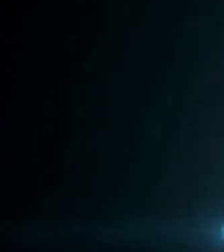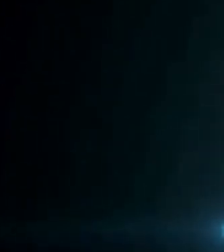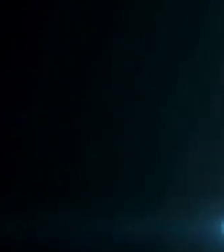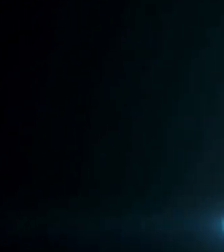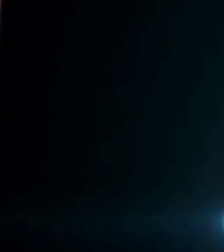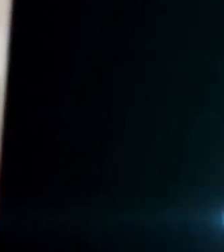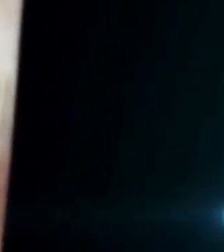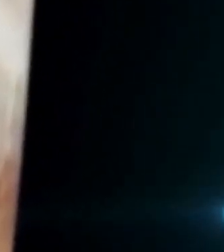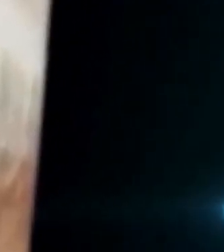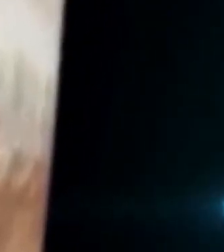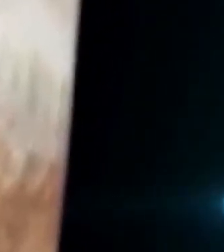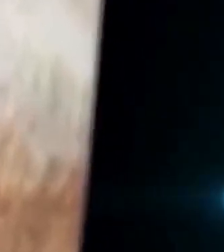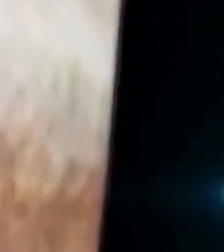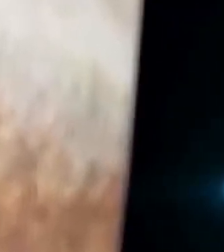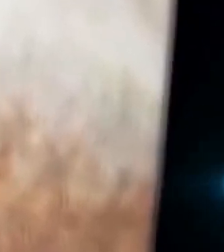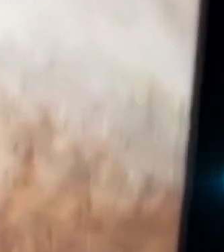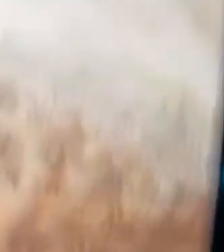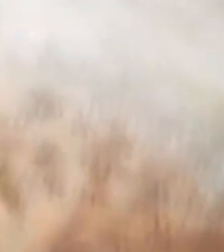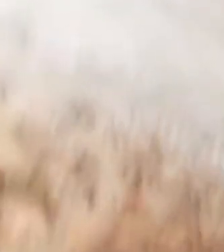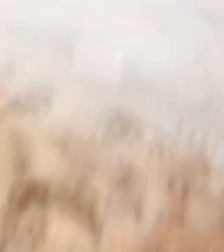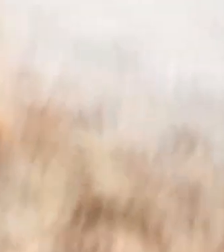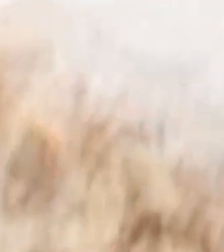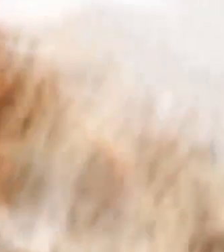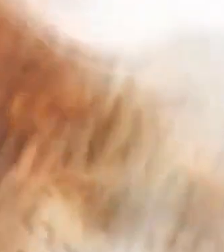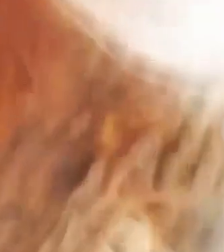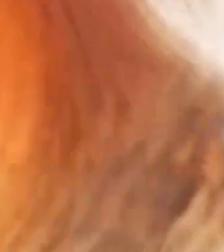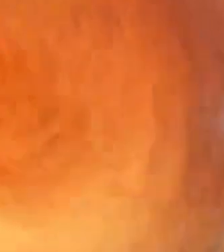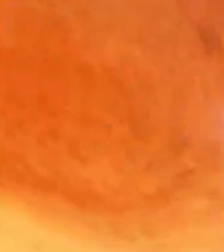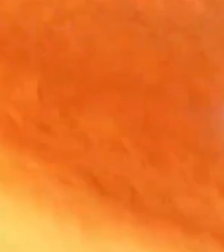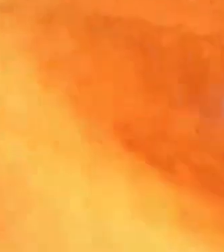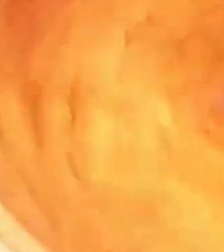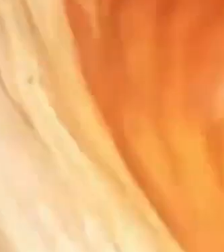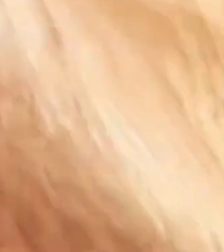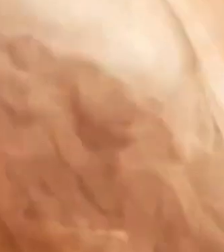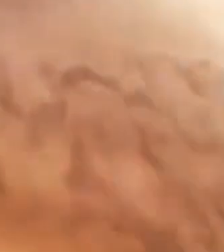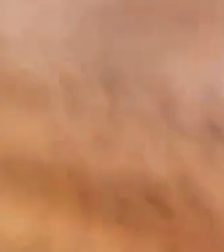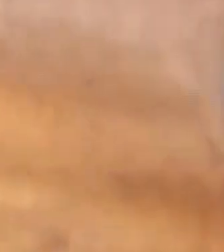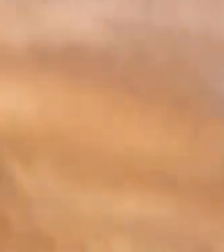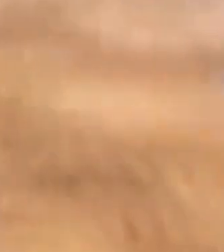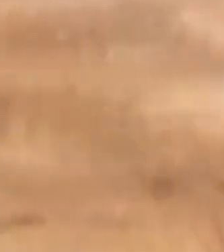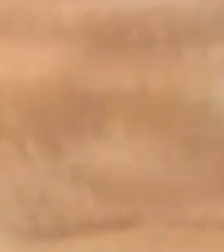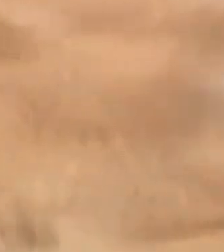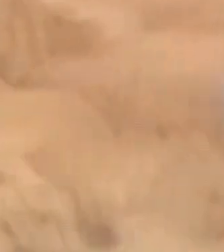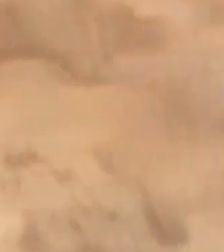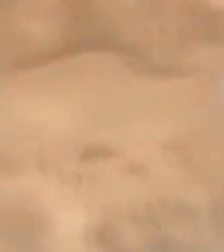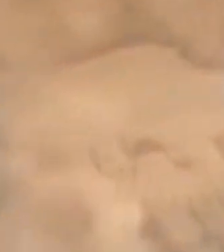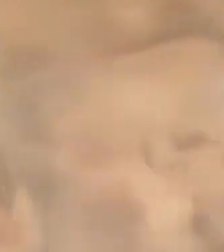A glimpse of Jupiter is nothing less than adoring an artist's painting. But you know what?